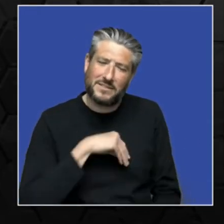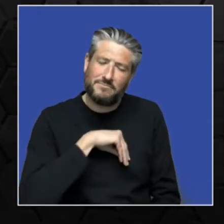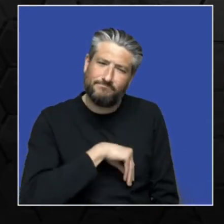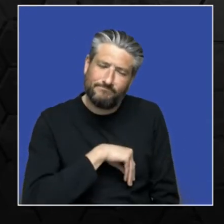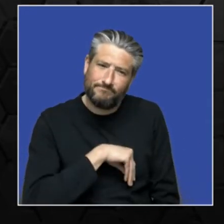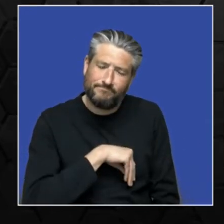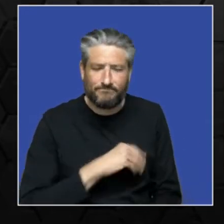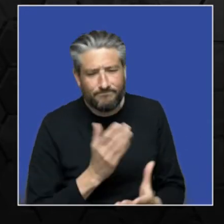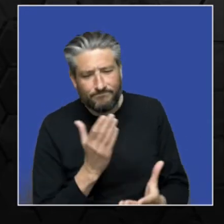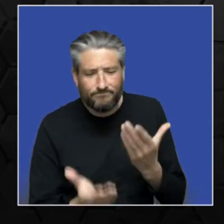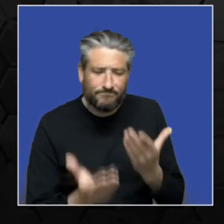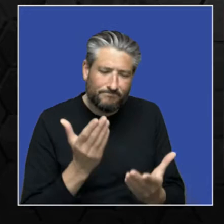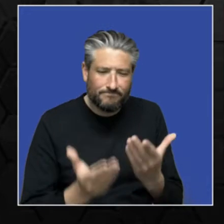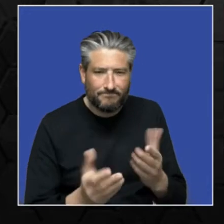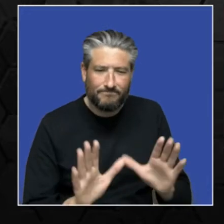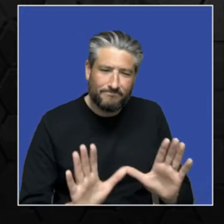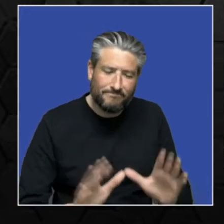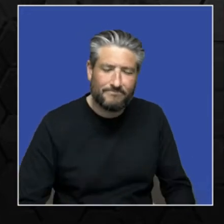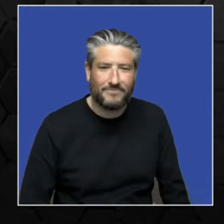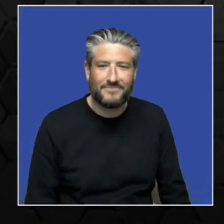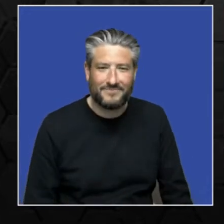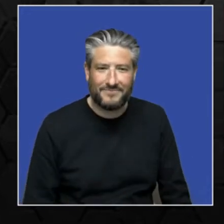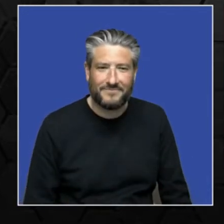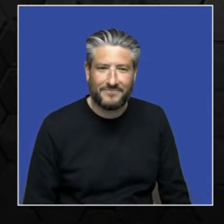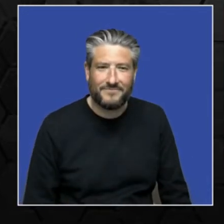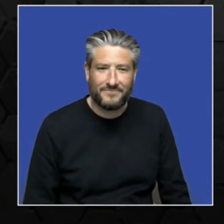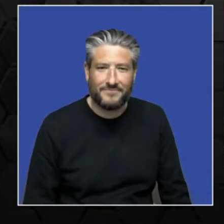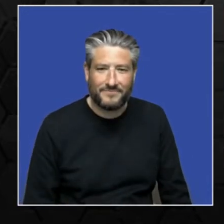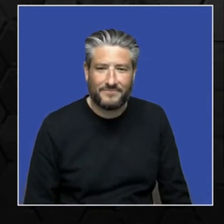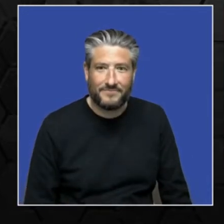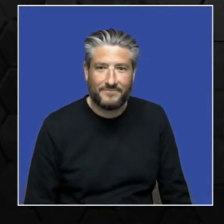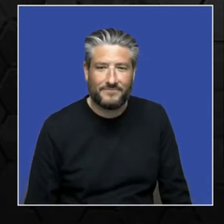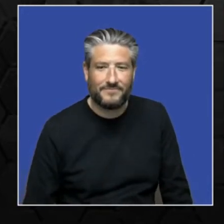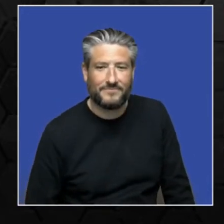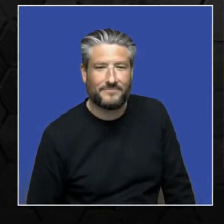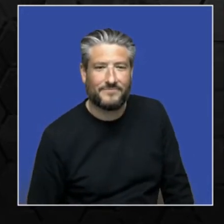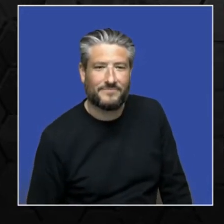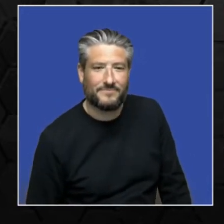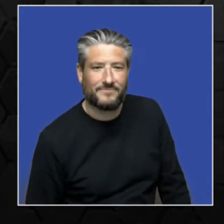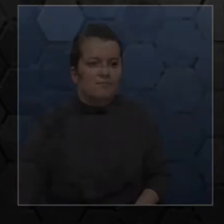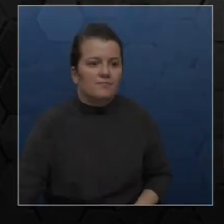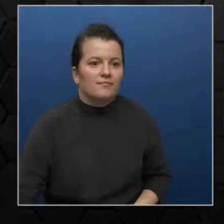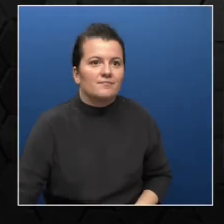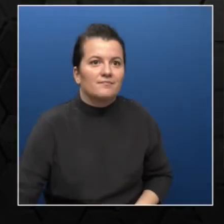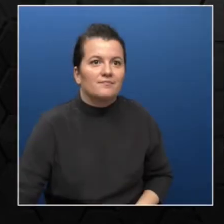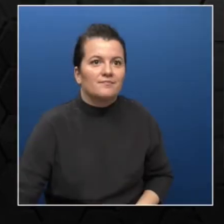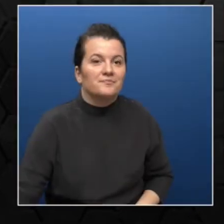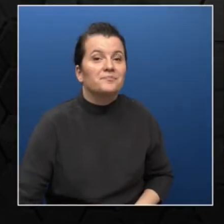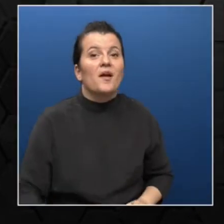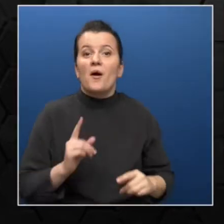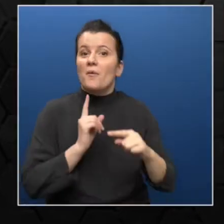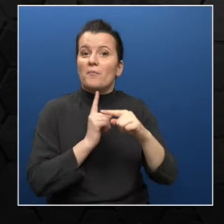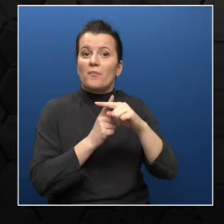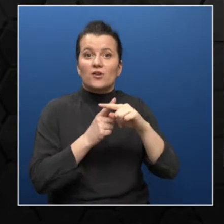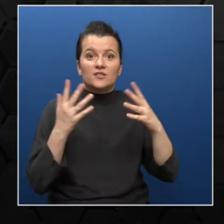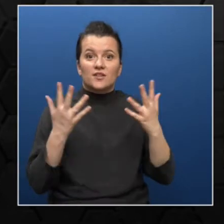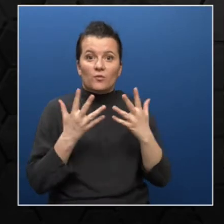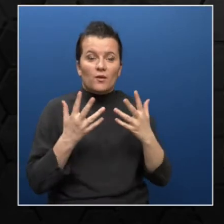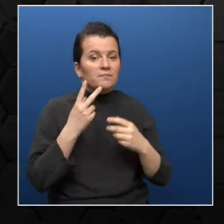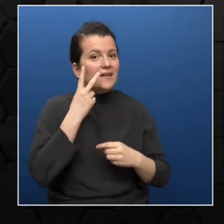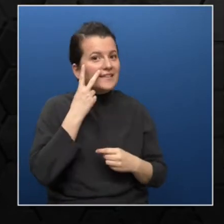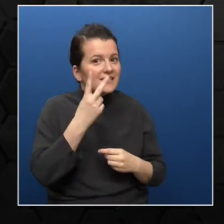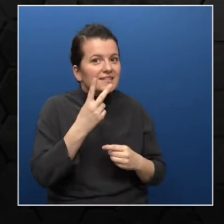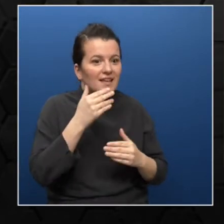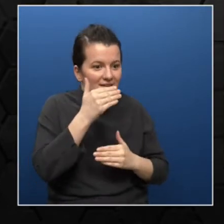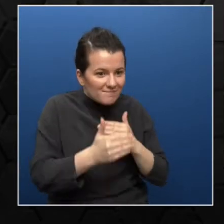in comparison to the field of engineering, where you see the output, like you see the progress that you're making, and you get that